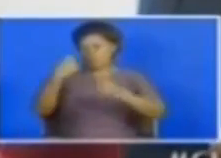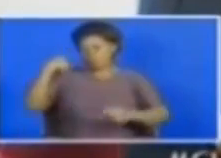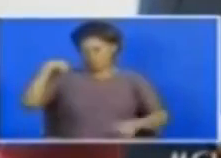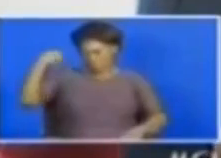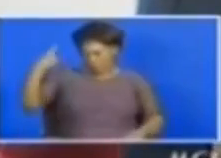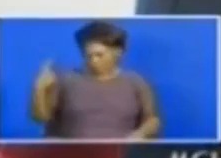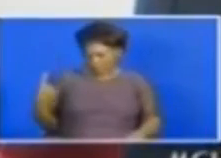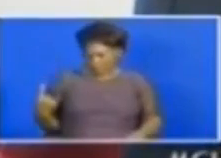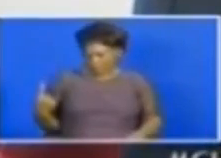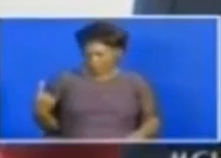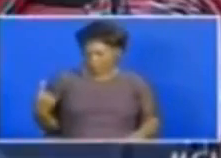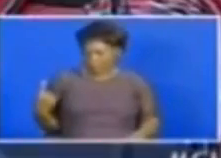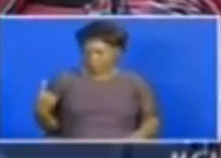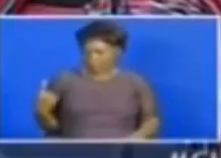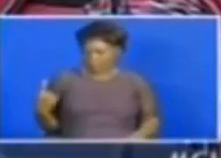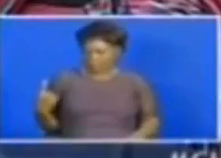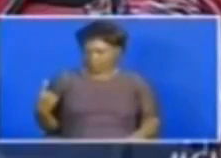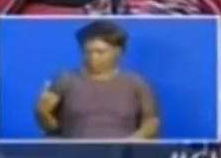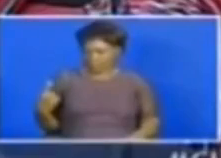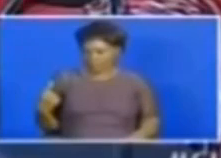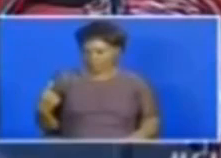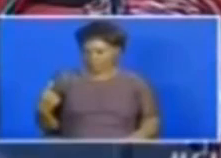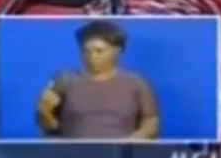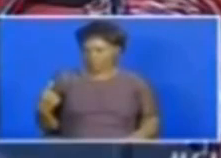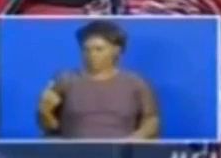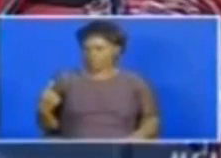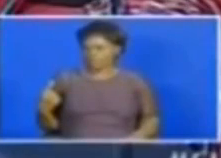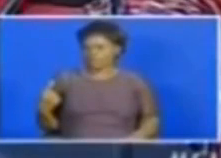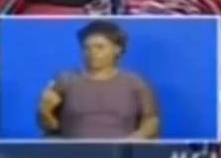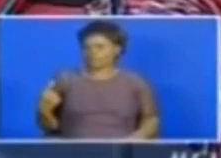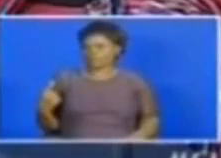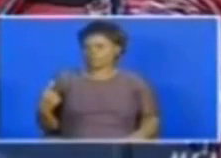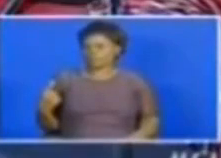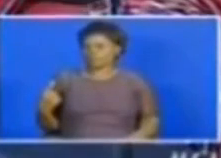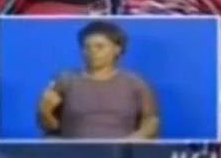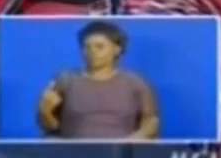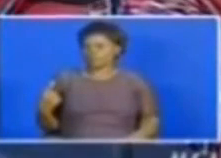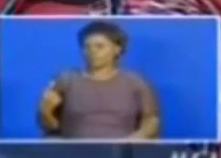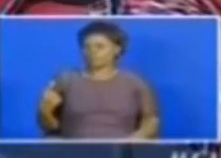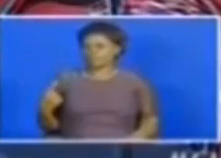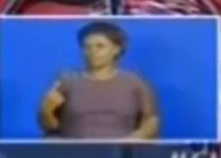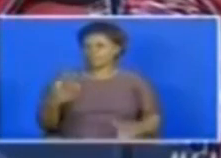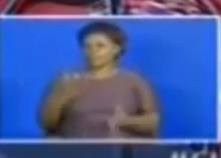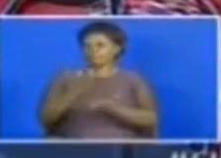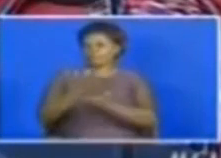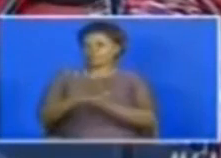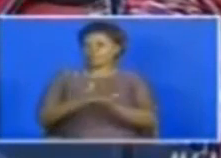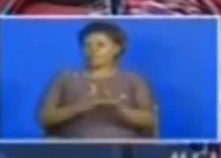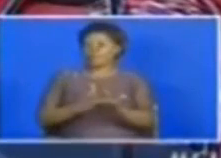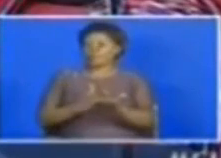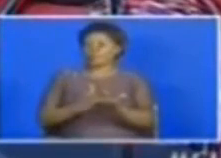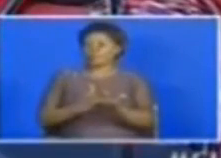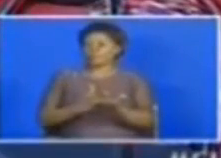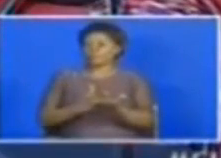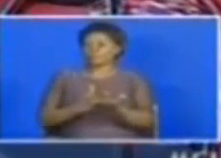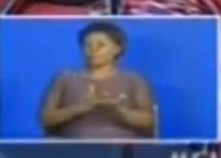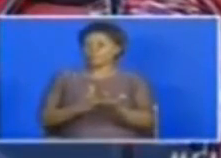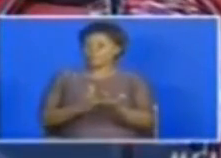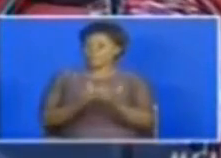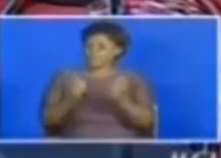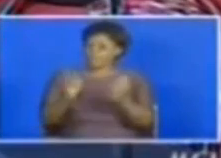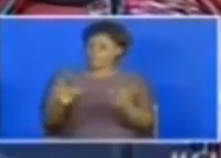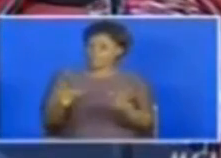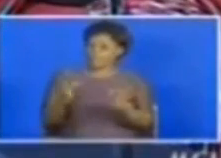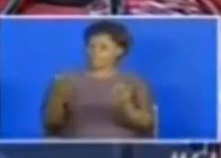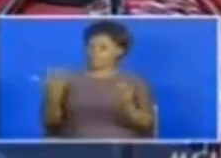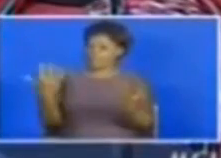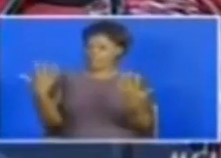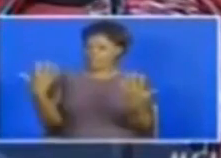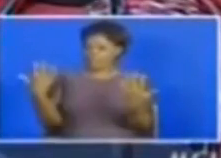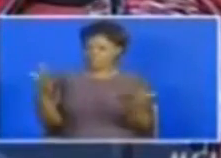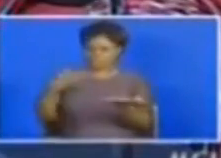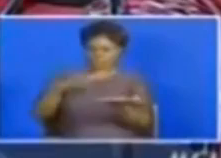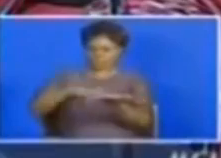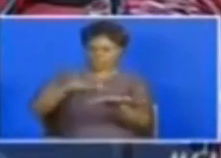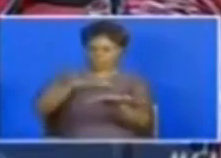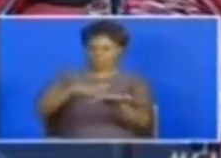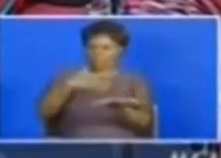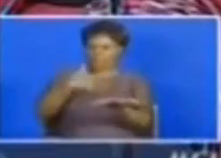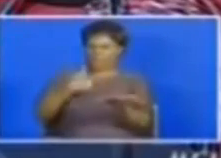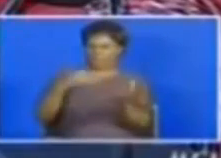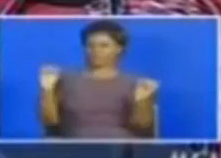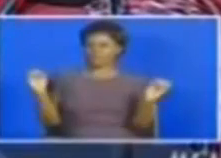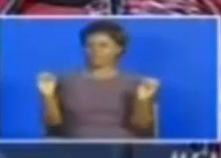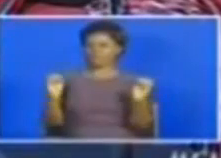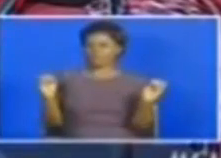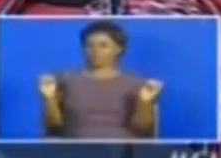one method that is basically also part of the KIMS, whereby in case your fingerprints, let's say you don't have